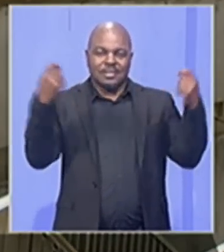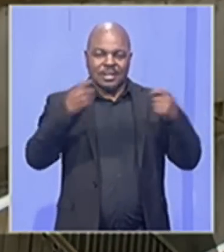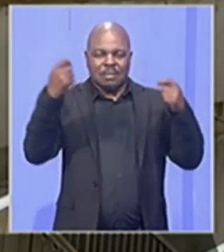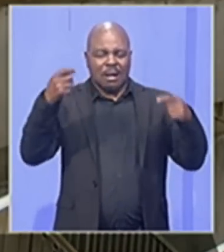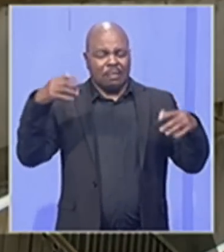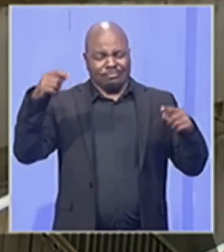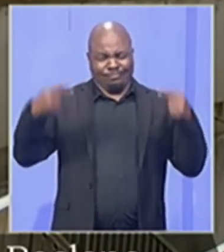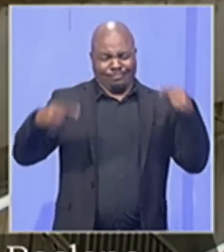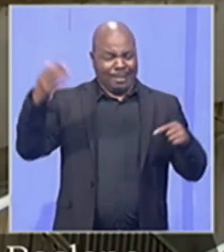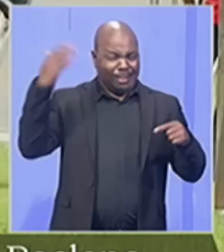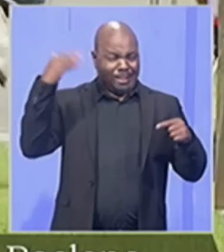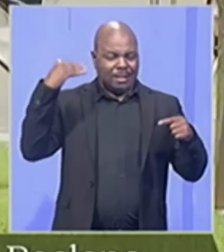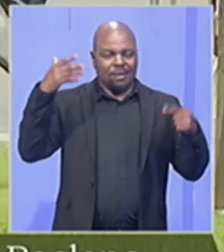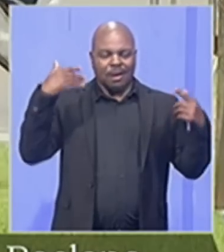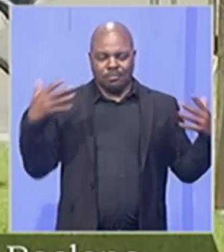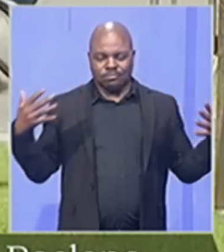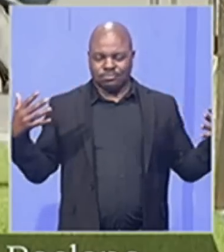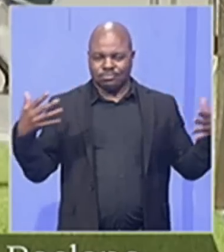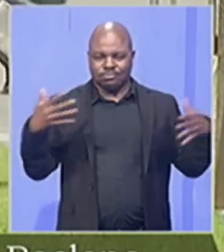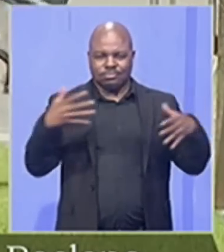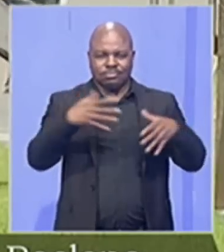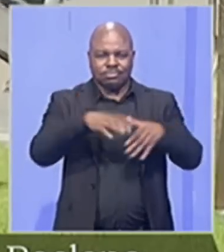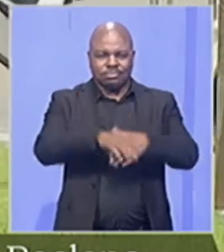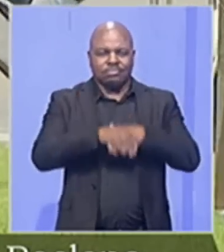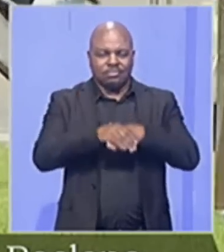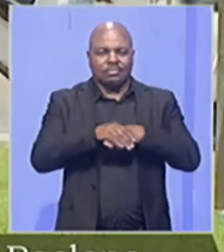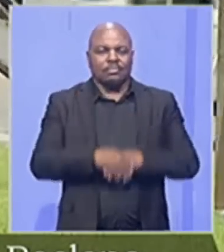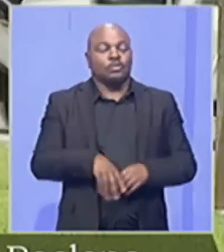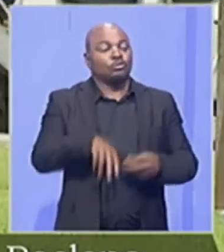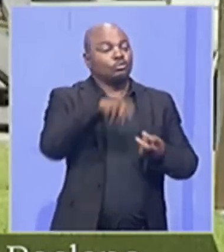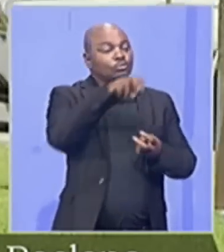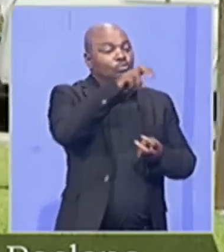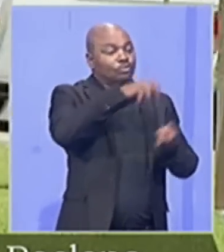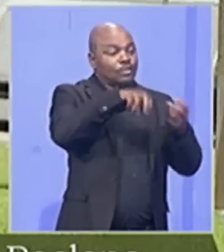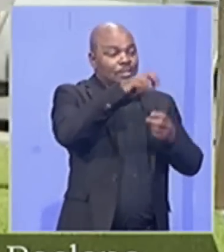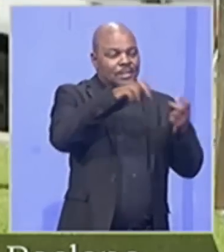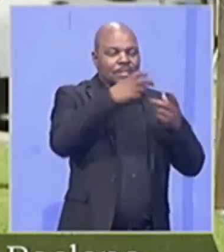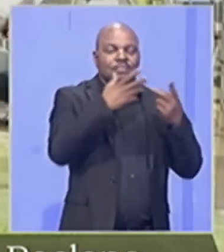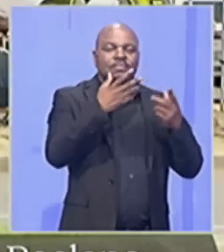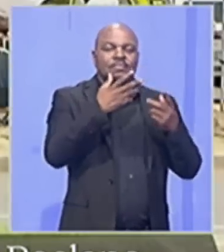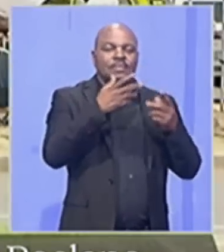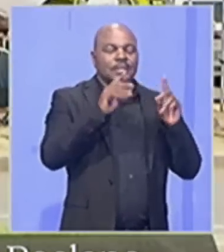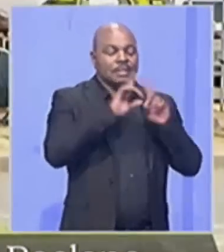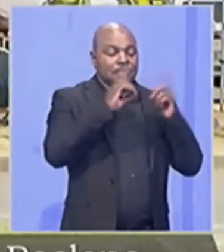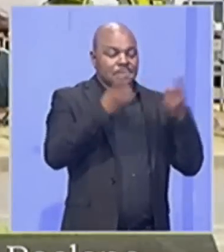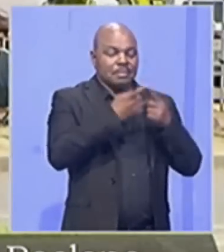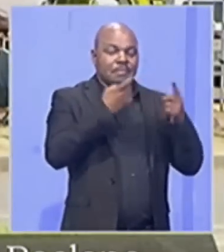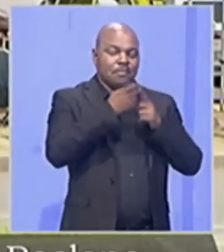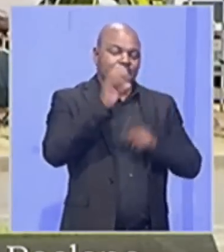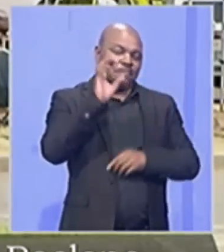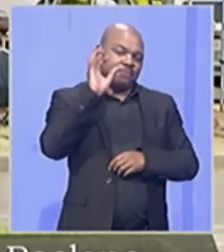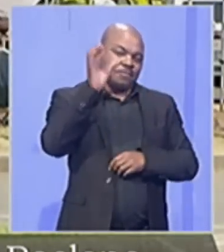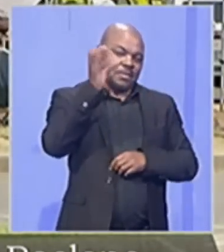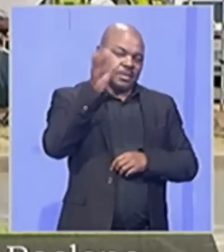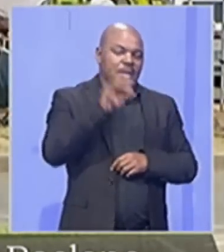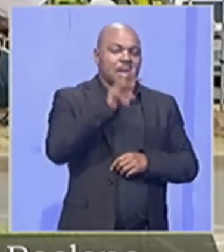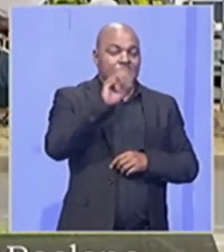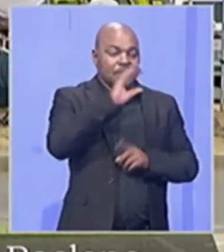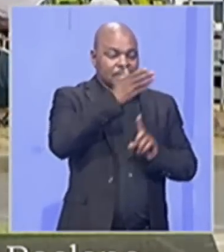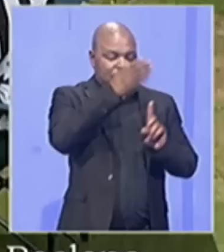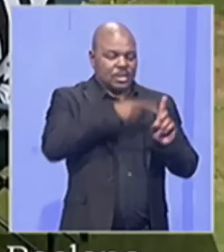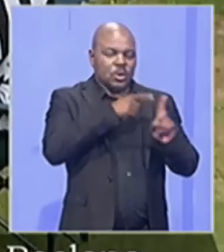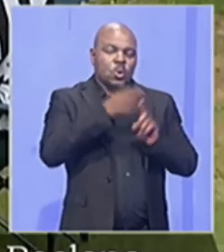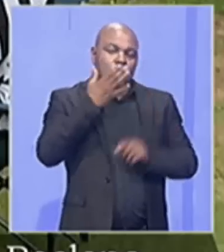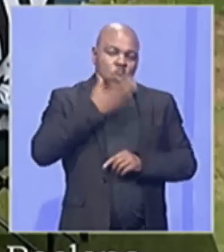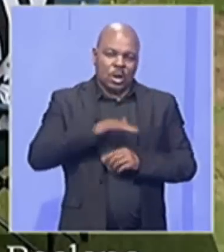poelano letona la lefapha la bohahlaudi le ntshetsopele ya moruo Free State Ketso Makume le re di tlo tswela pele go tlhaletsa baahi